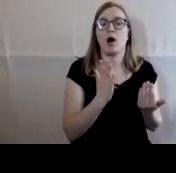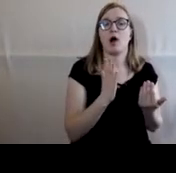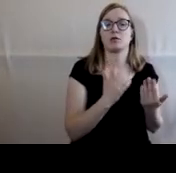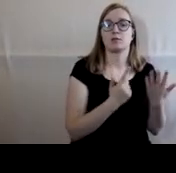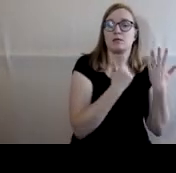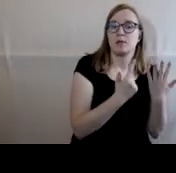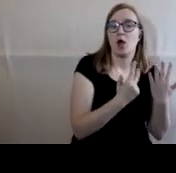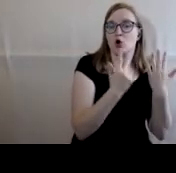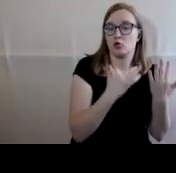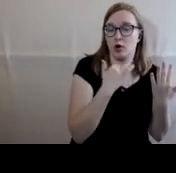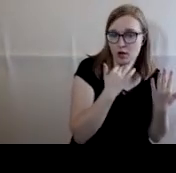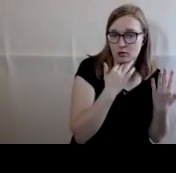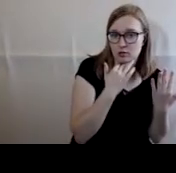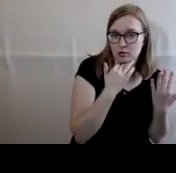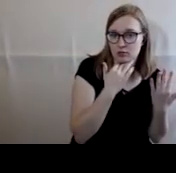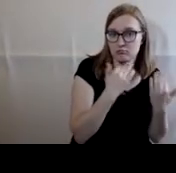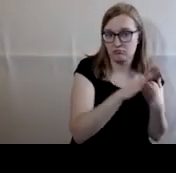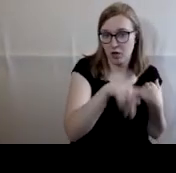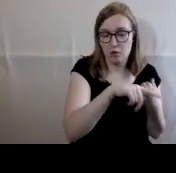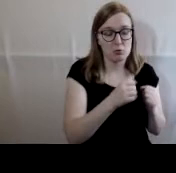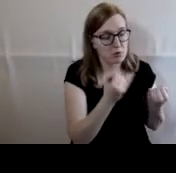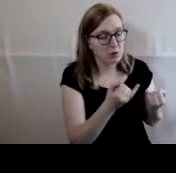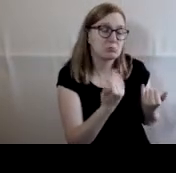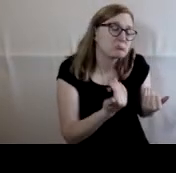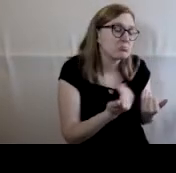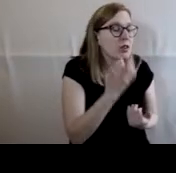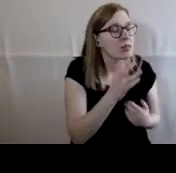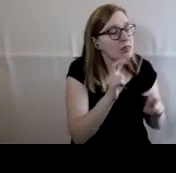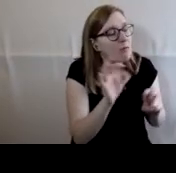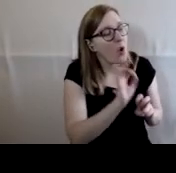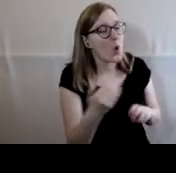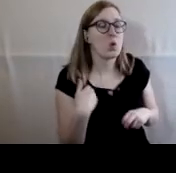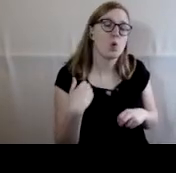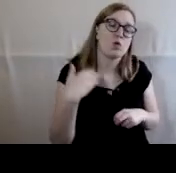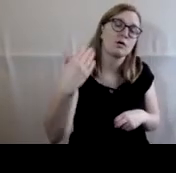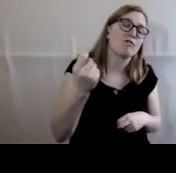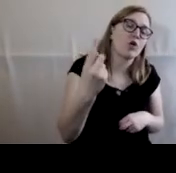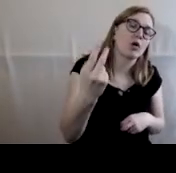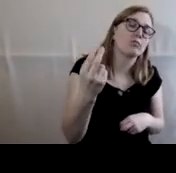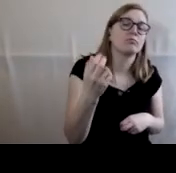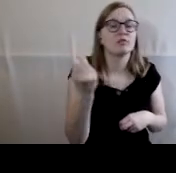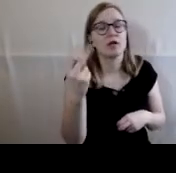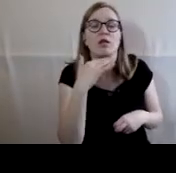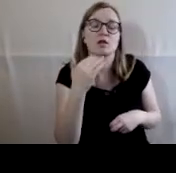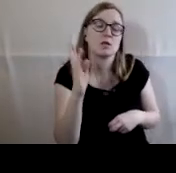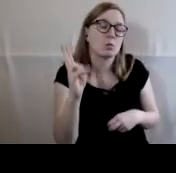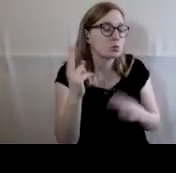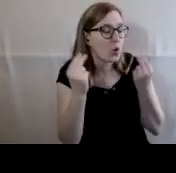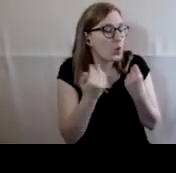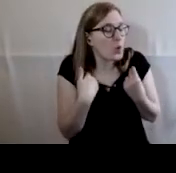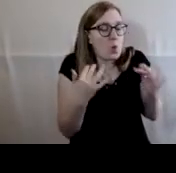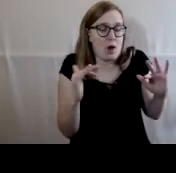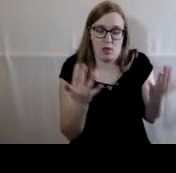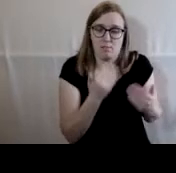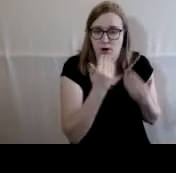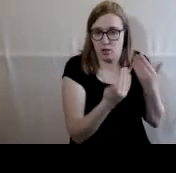areas that they really love and are interested in? Those that have already left the schooling system,